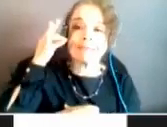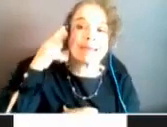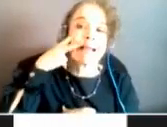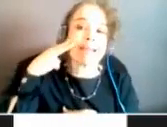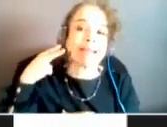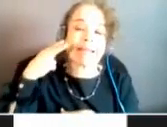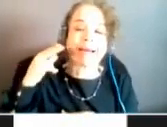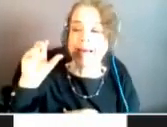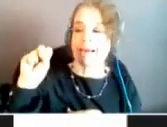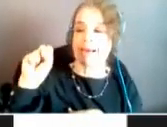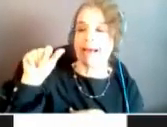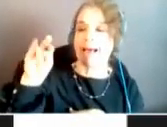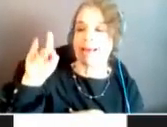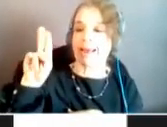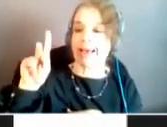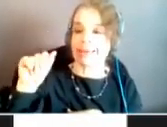Native,